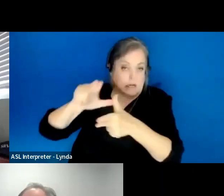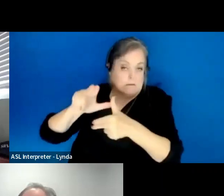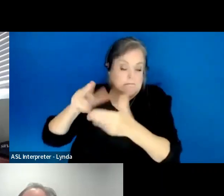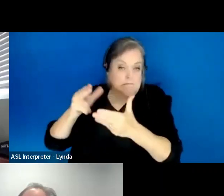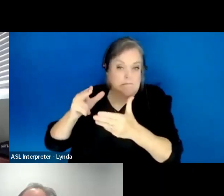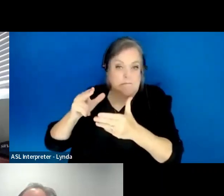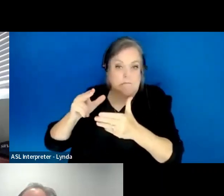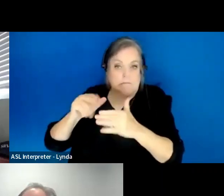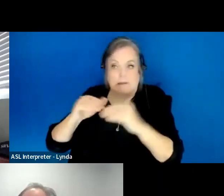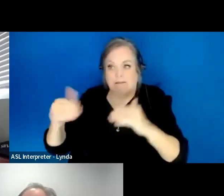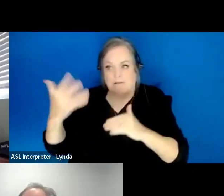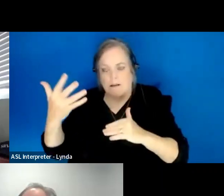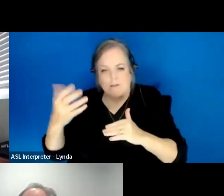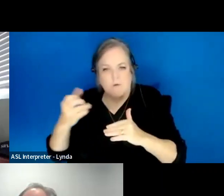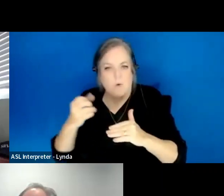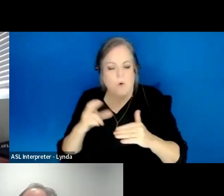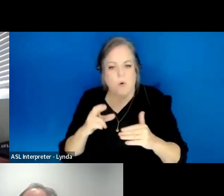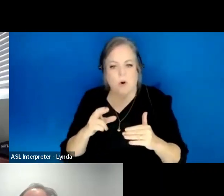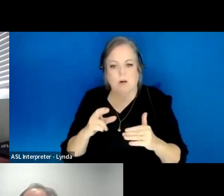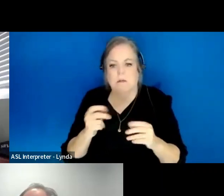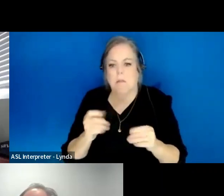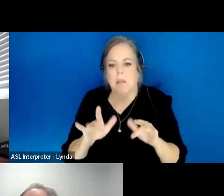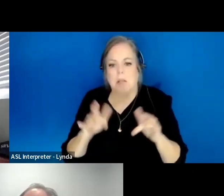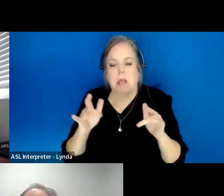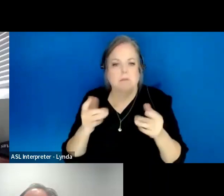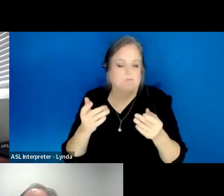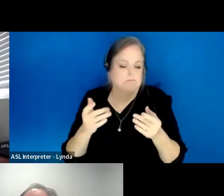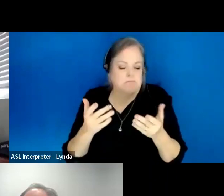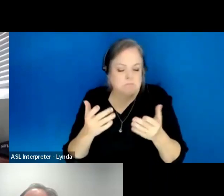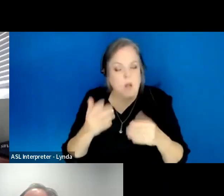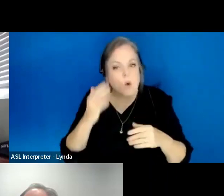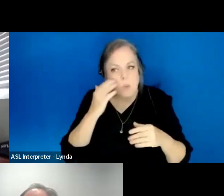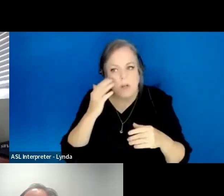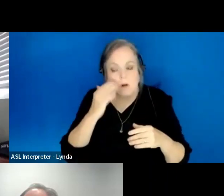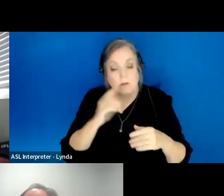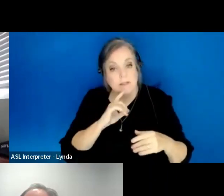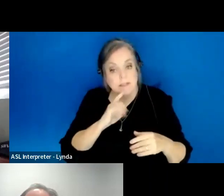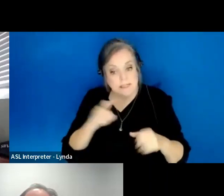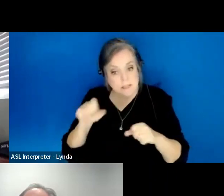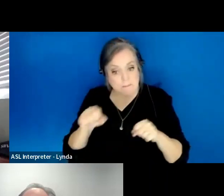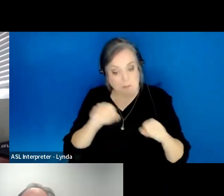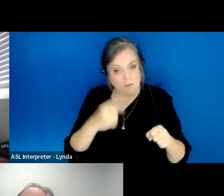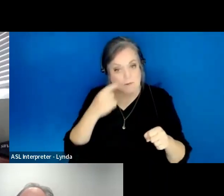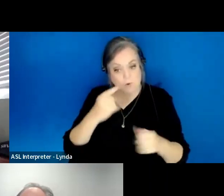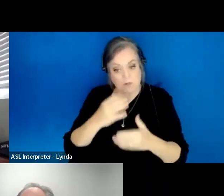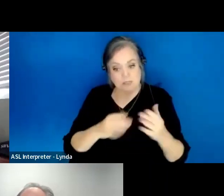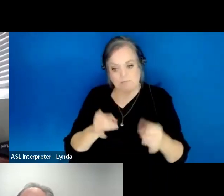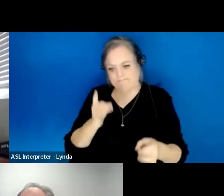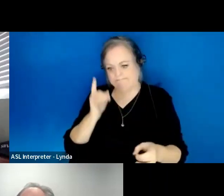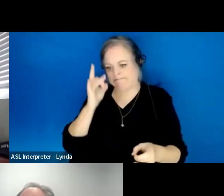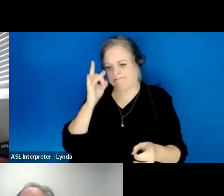category 5. It could be, you know, a little shower. So we know that there is the possibility for some